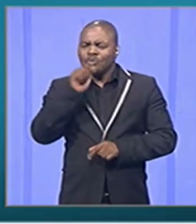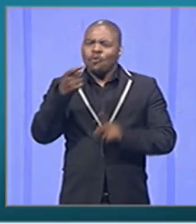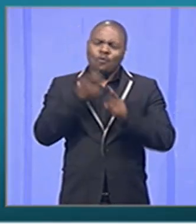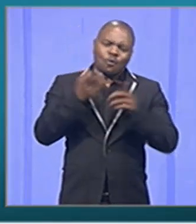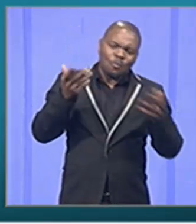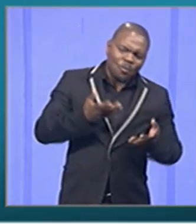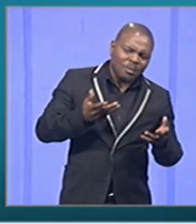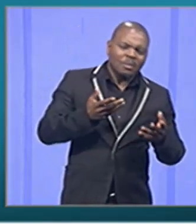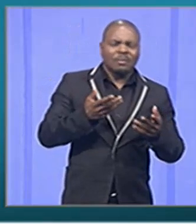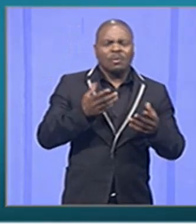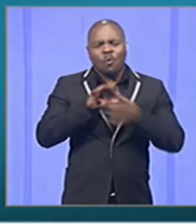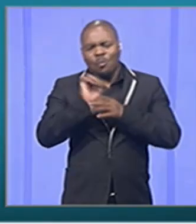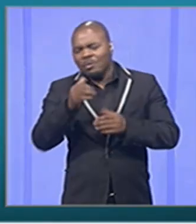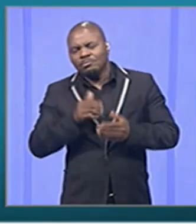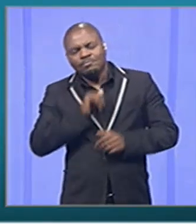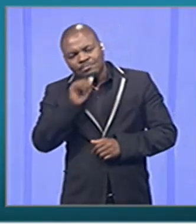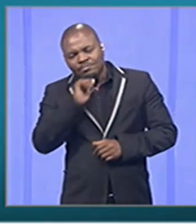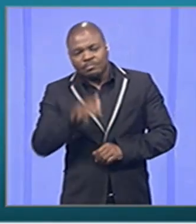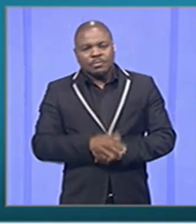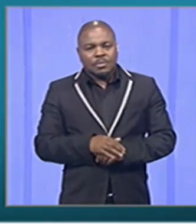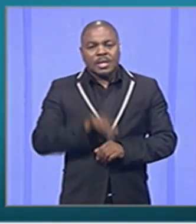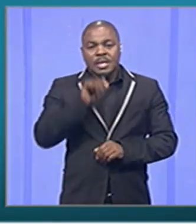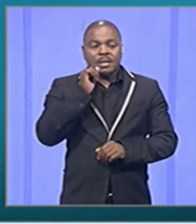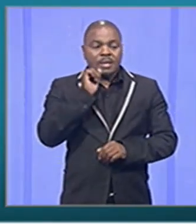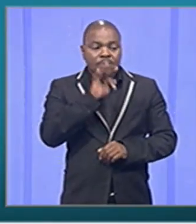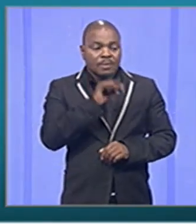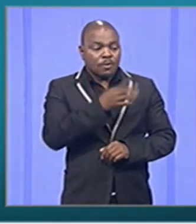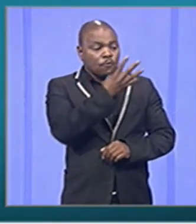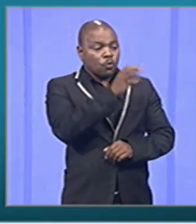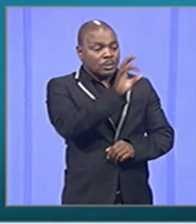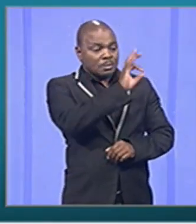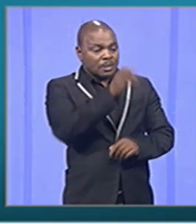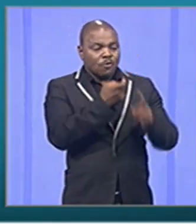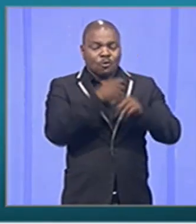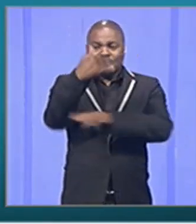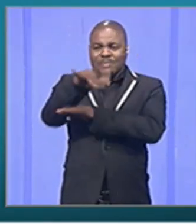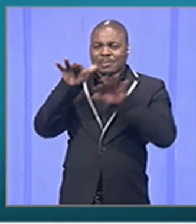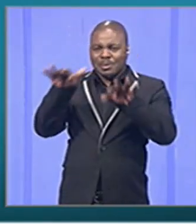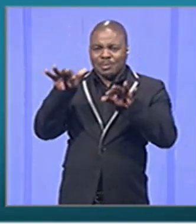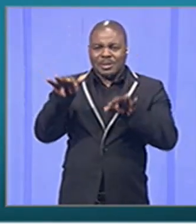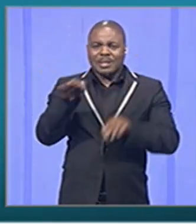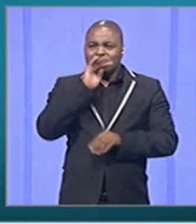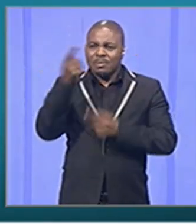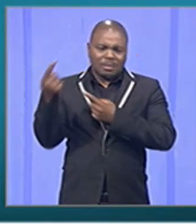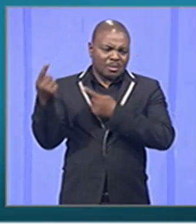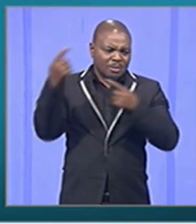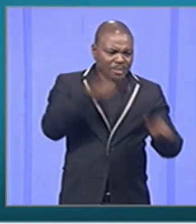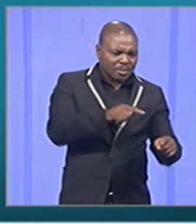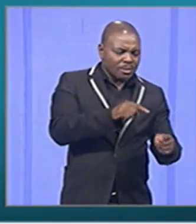o tšwa kae. Ge dipoelo di re 40% ke batšwantle ga di šupe gore ba tlile